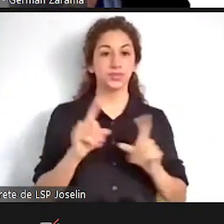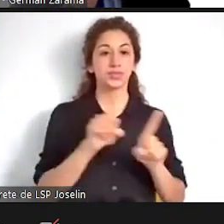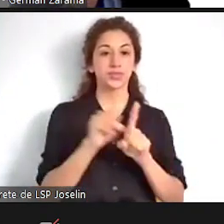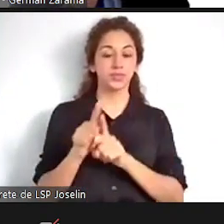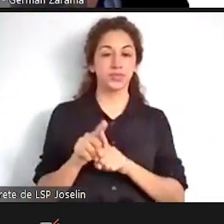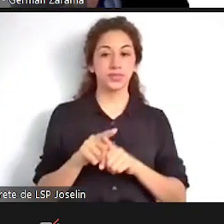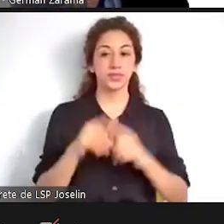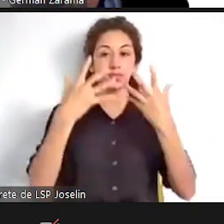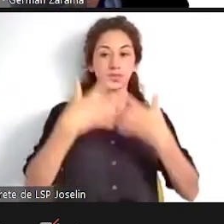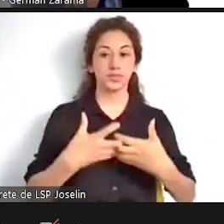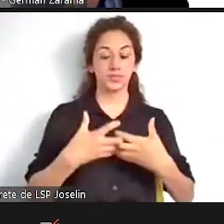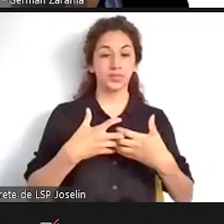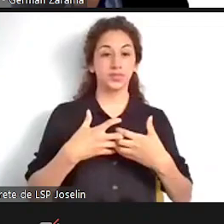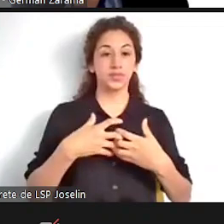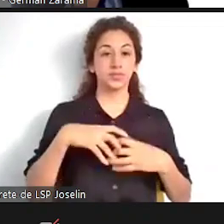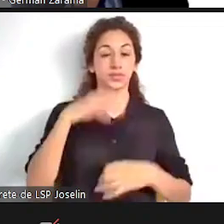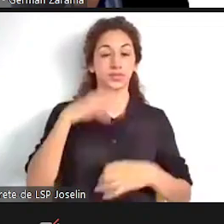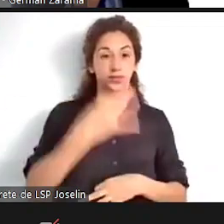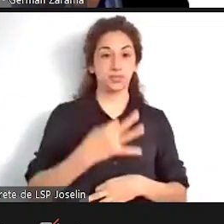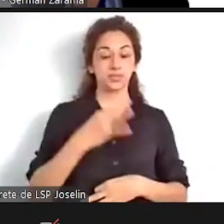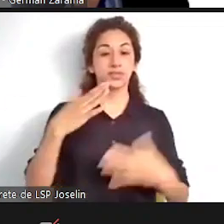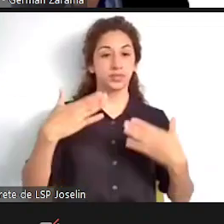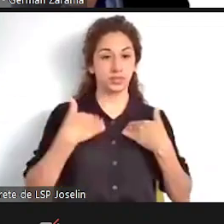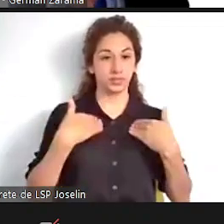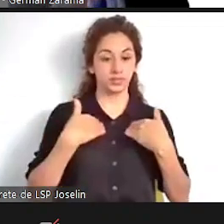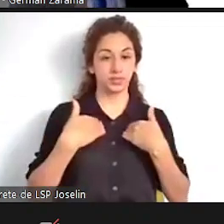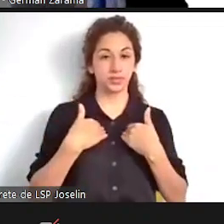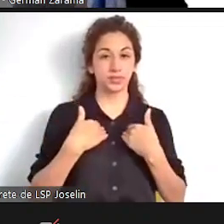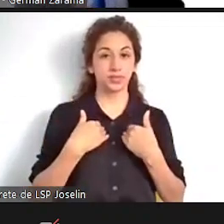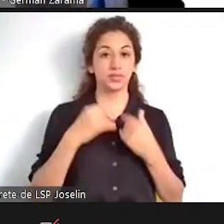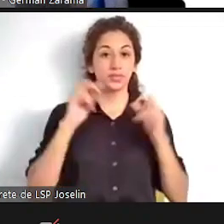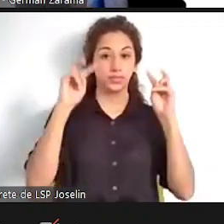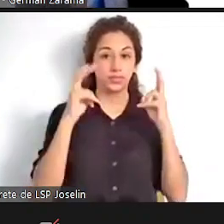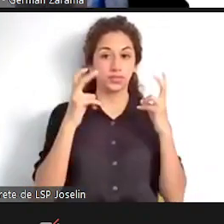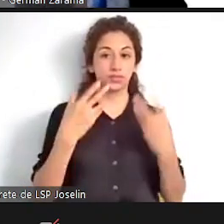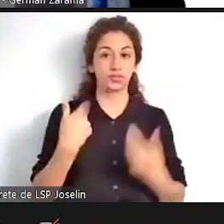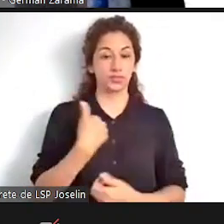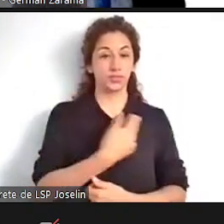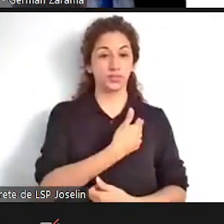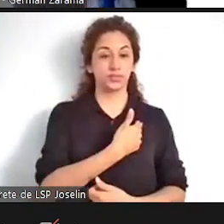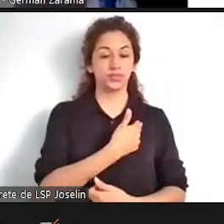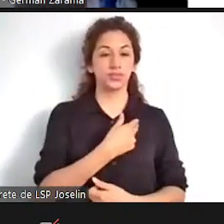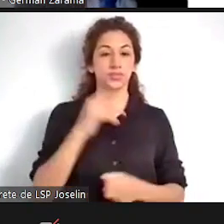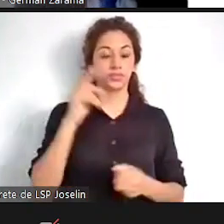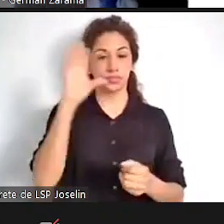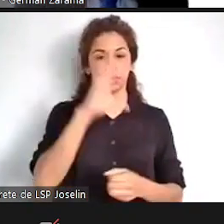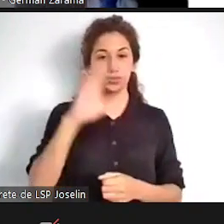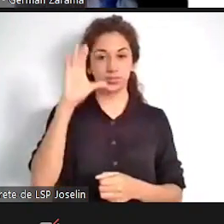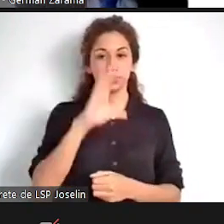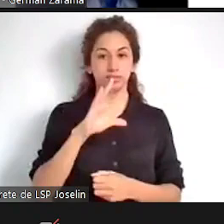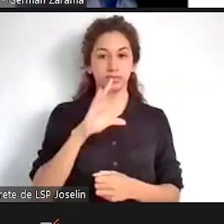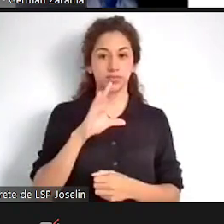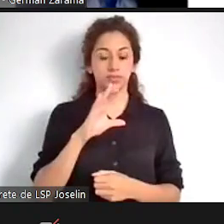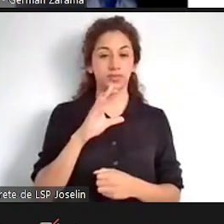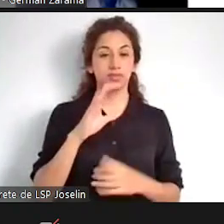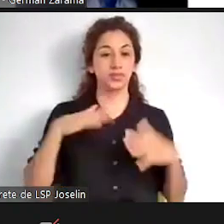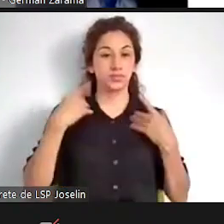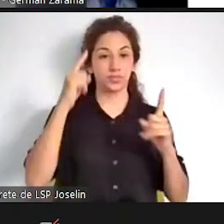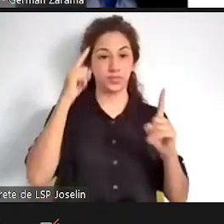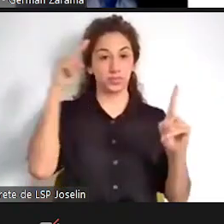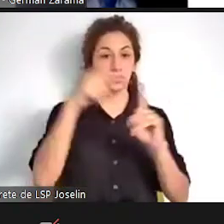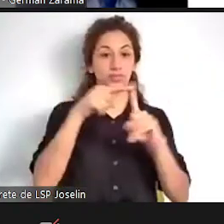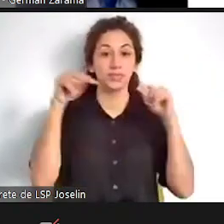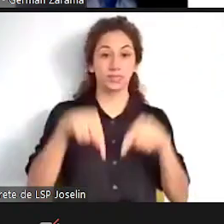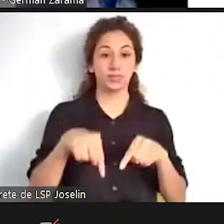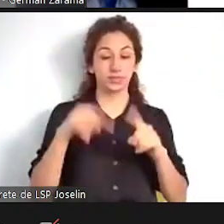us the most uh urgency of this and the private companies have to be